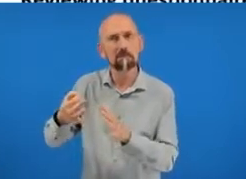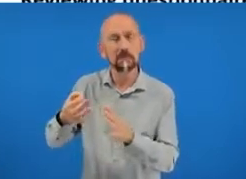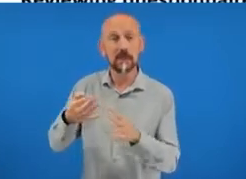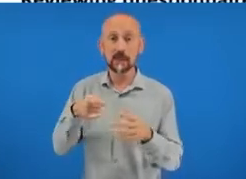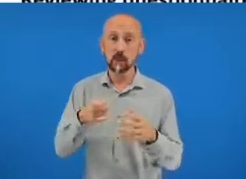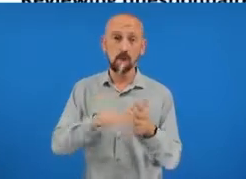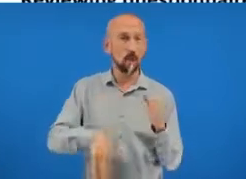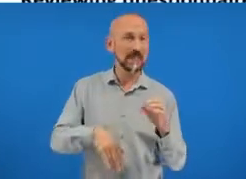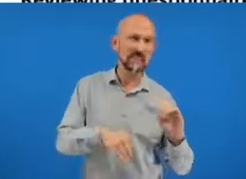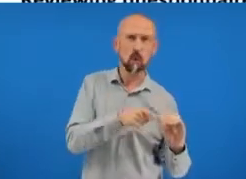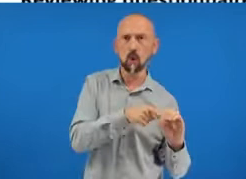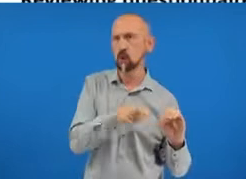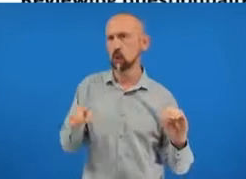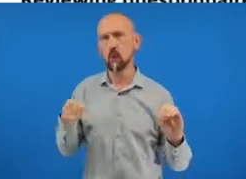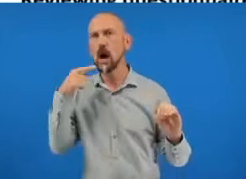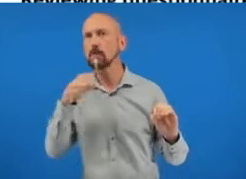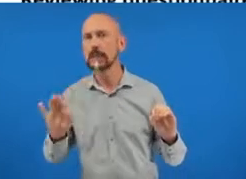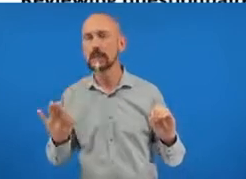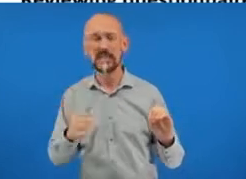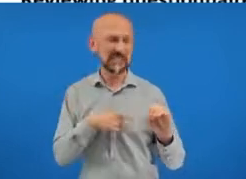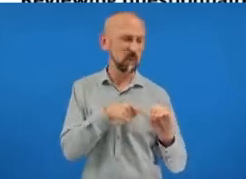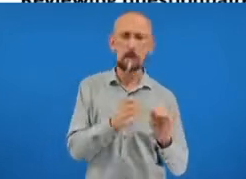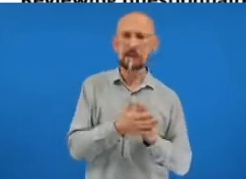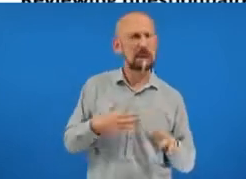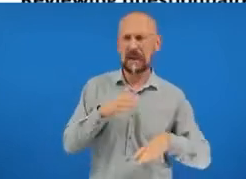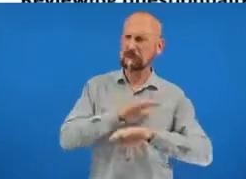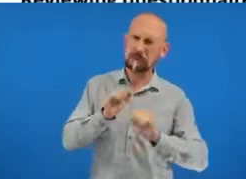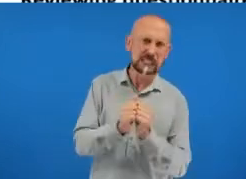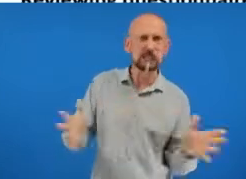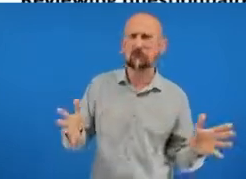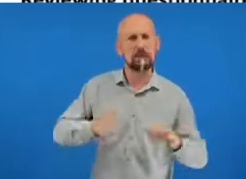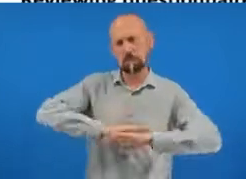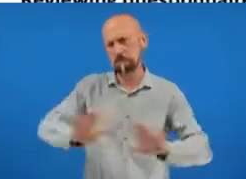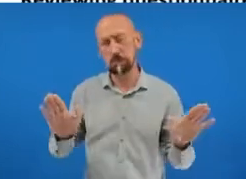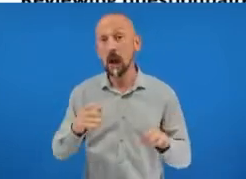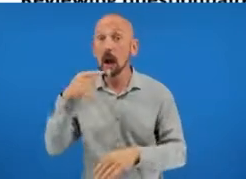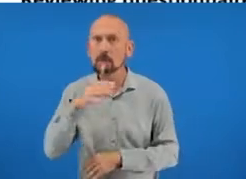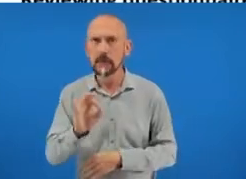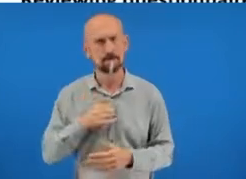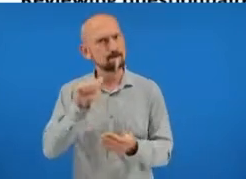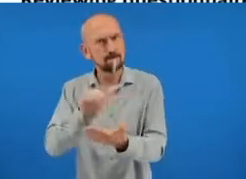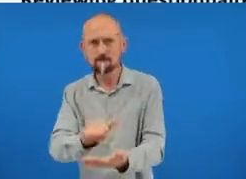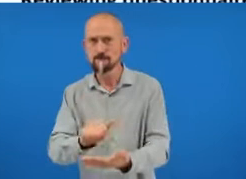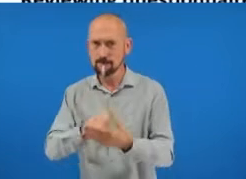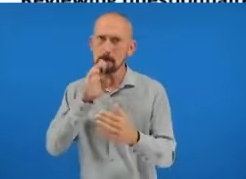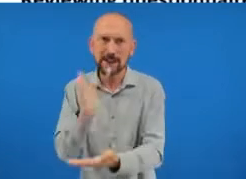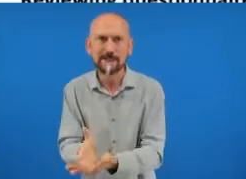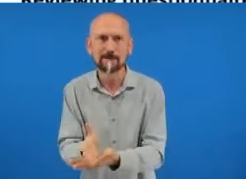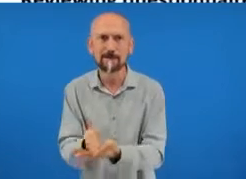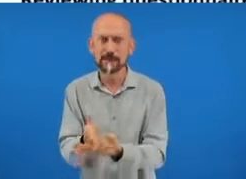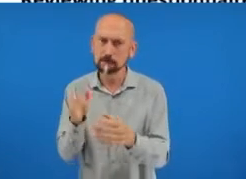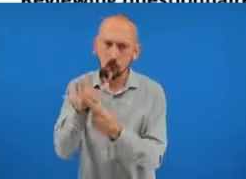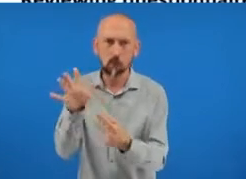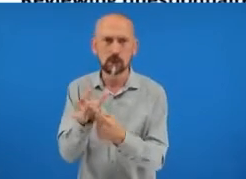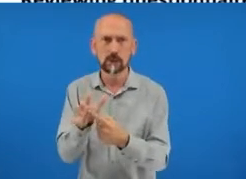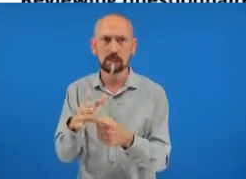100%. If 0 is I don't believe it at all, and 100% is I believe it completely. Where do you fall roughly on that scale? Just make a note